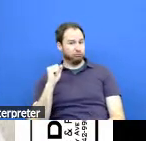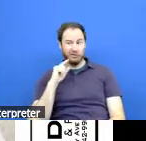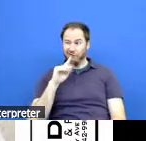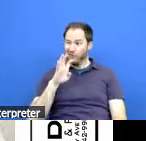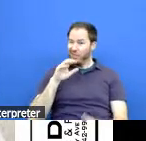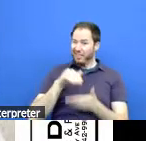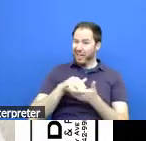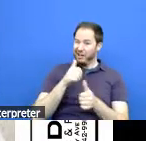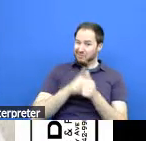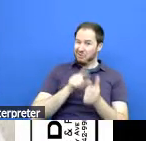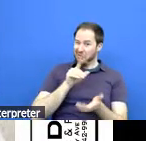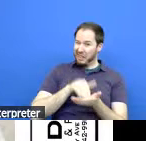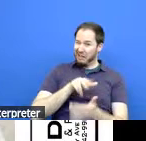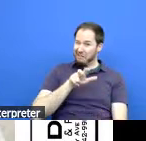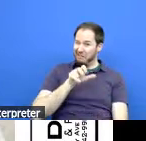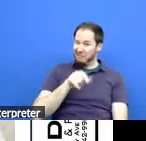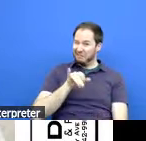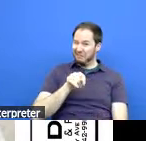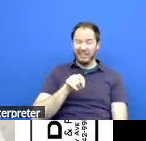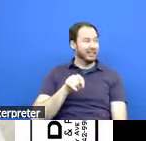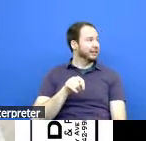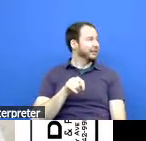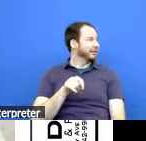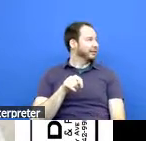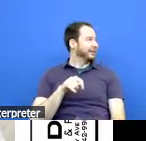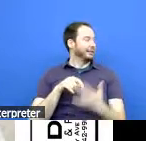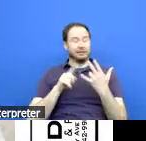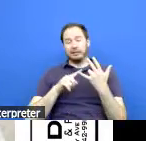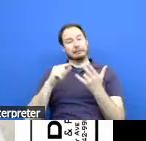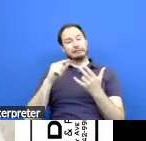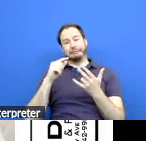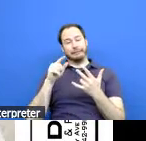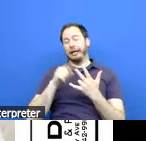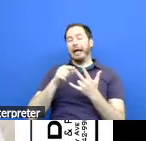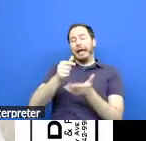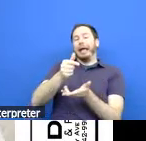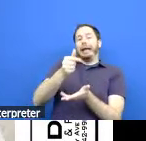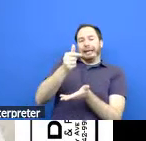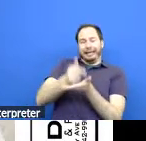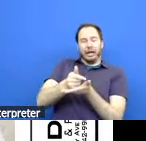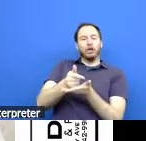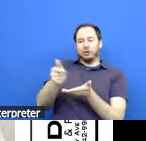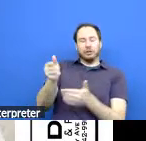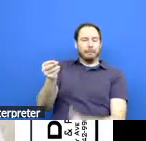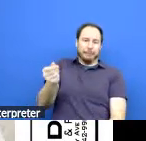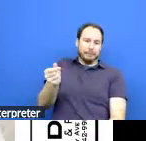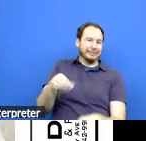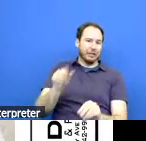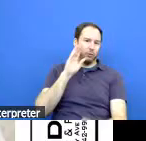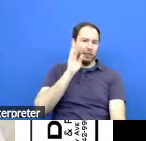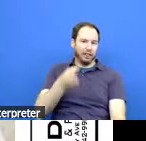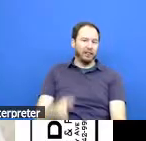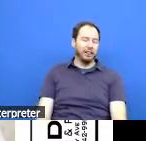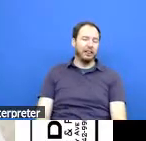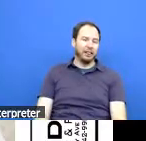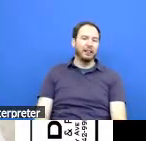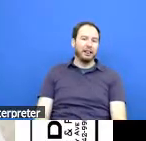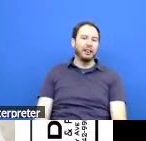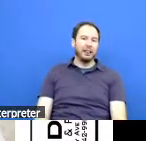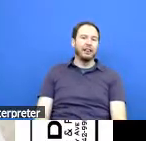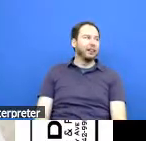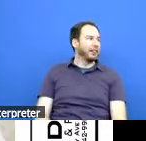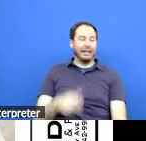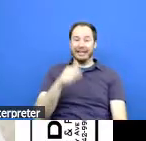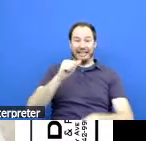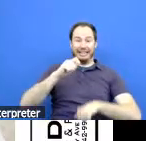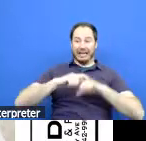for 1,300 square feet? I guarantee you there is a market. When houses go up for